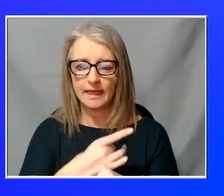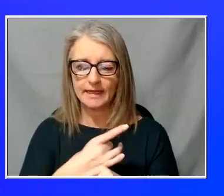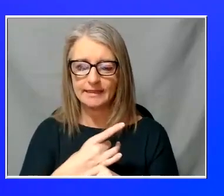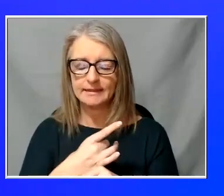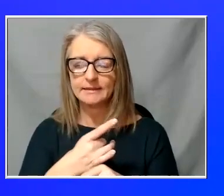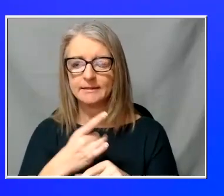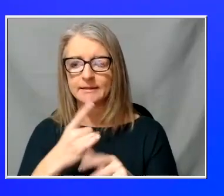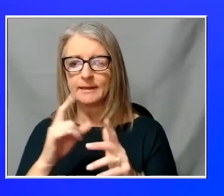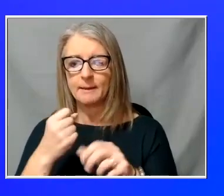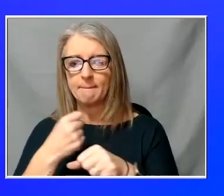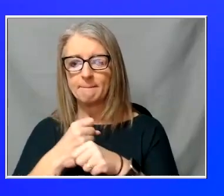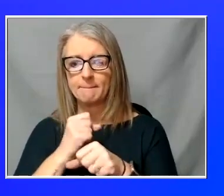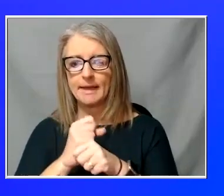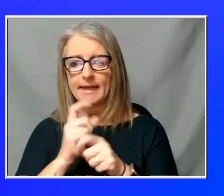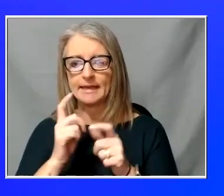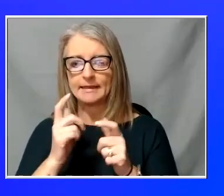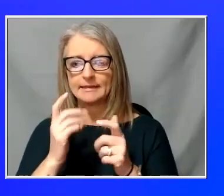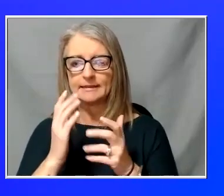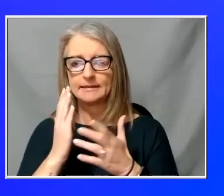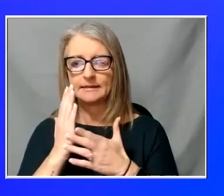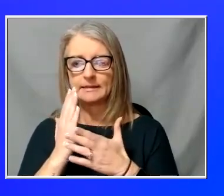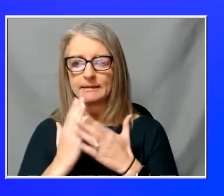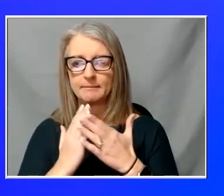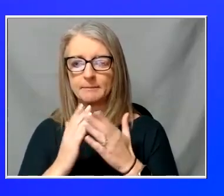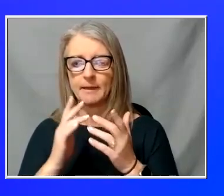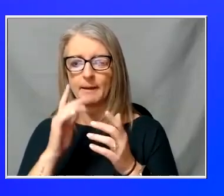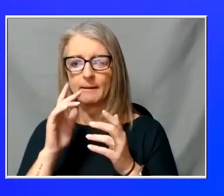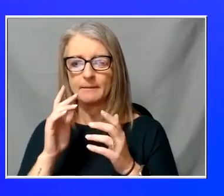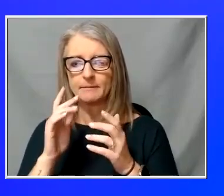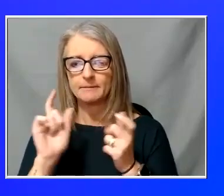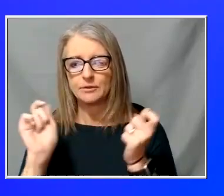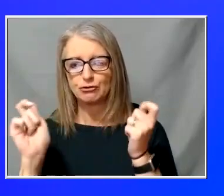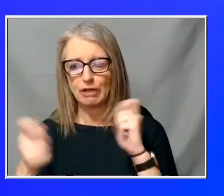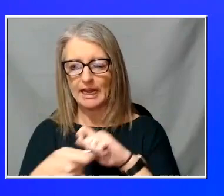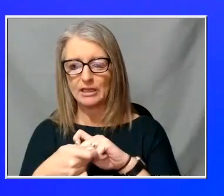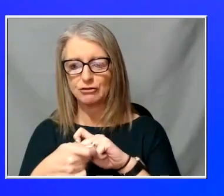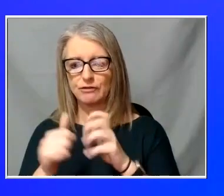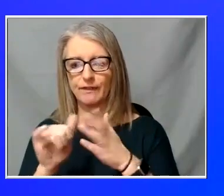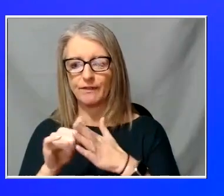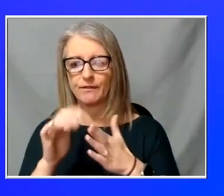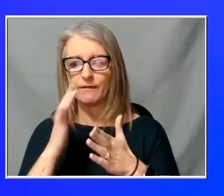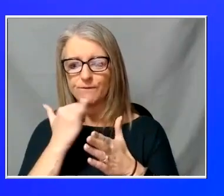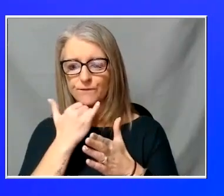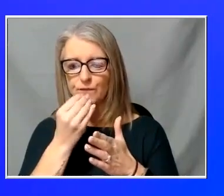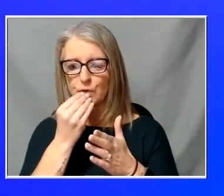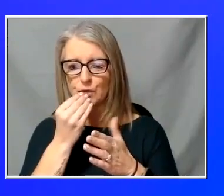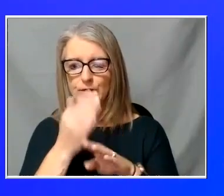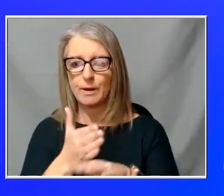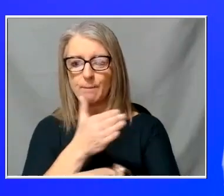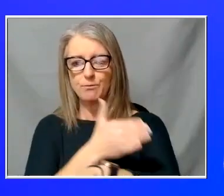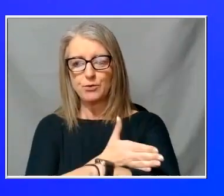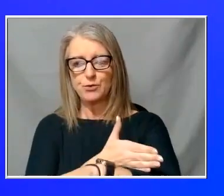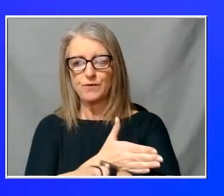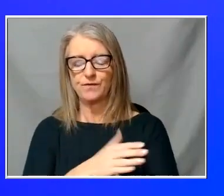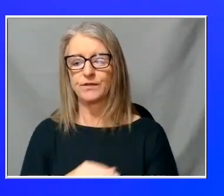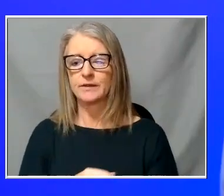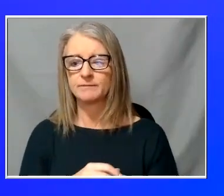make a little bit better version of the food that you want to make improvement, right?